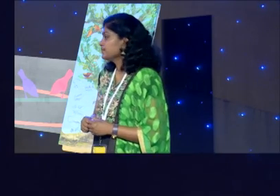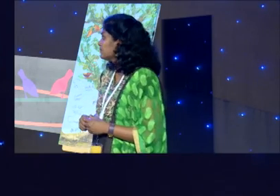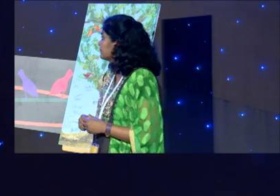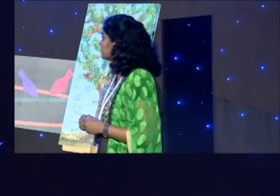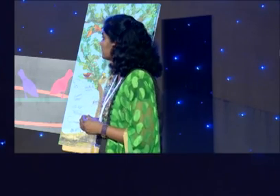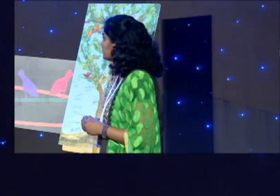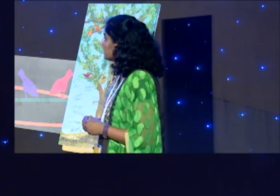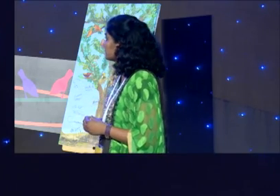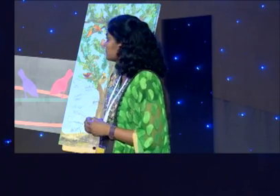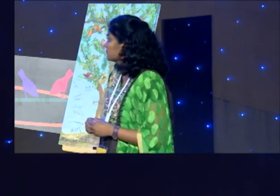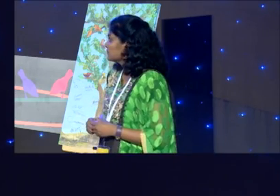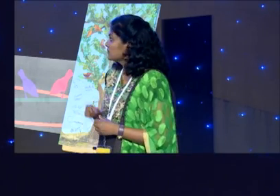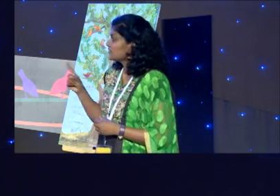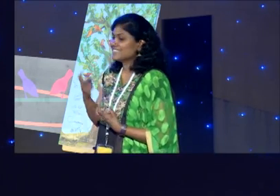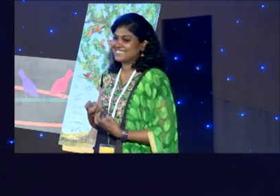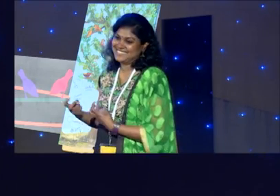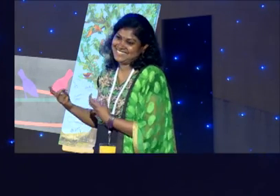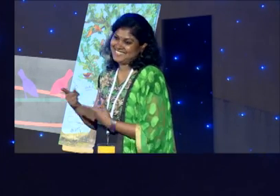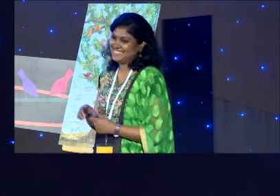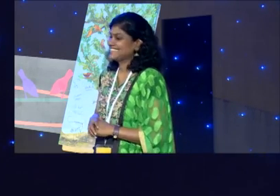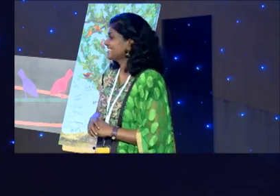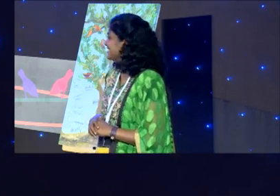So about us, Cerebral.